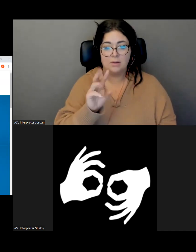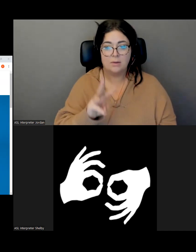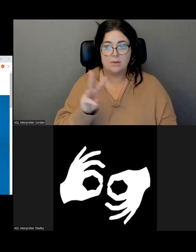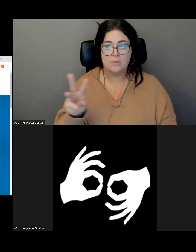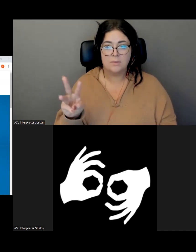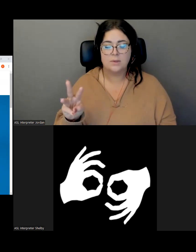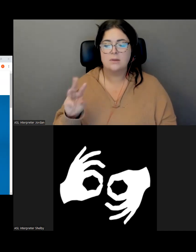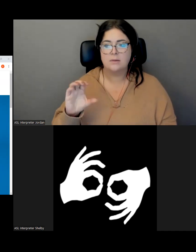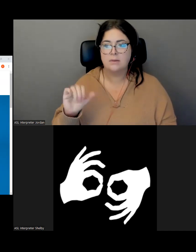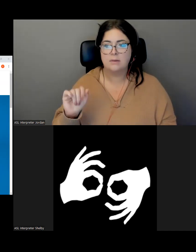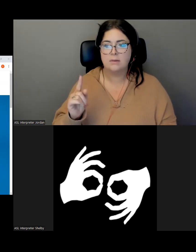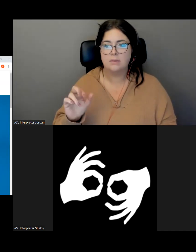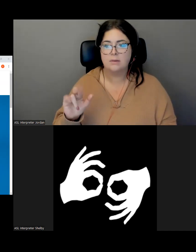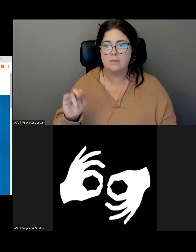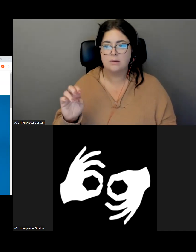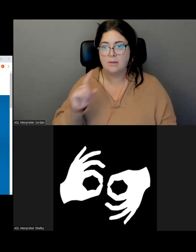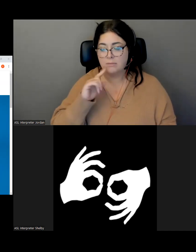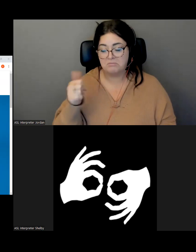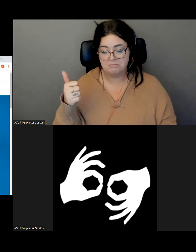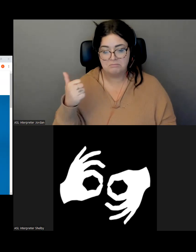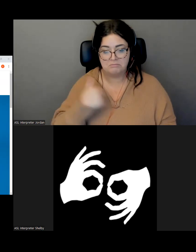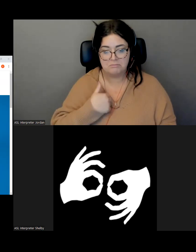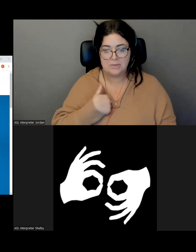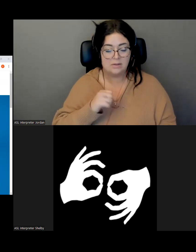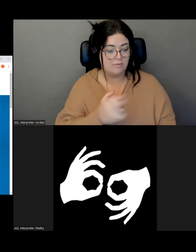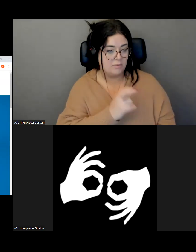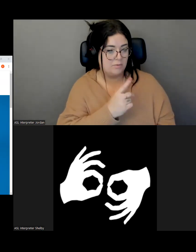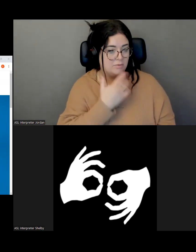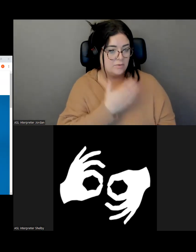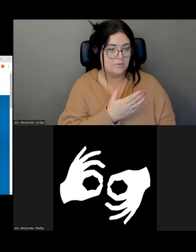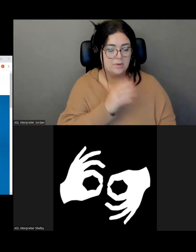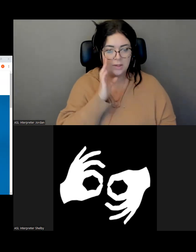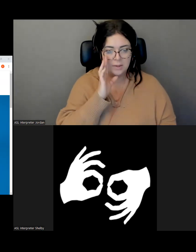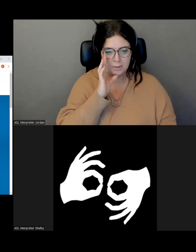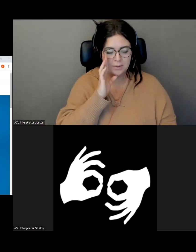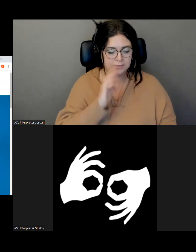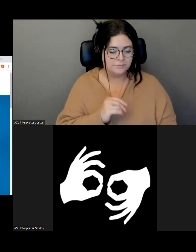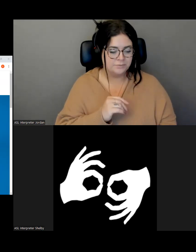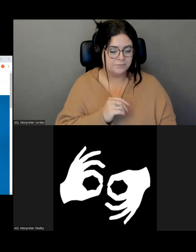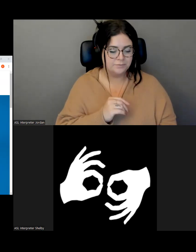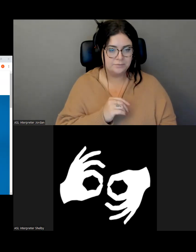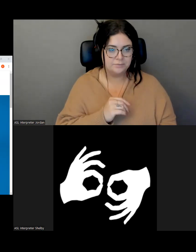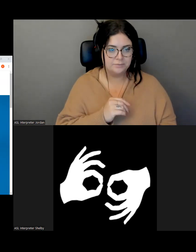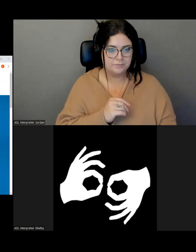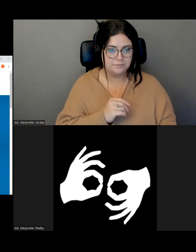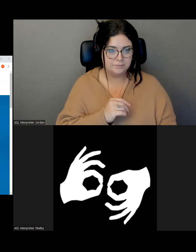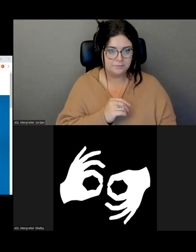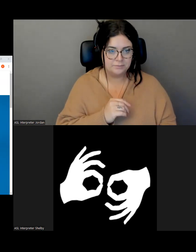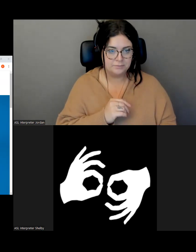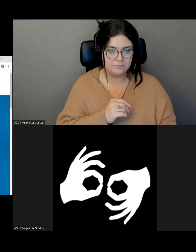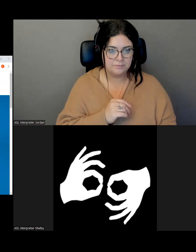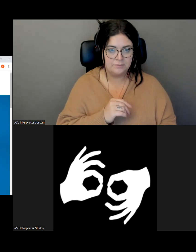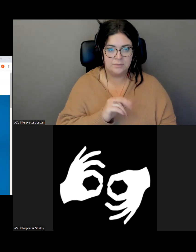I have. Oh, nice. Okay, well, great. Well, like I said before, you can use the library. So here you